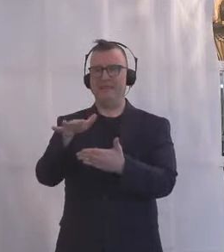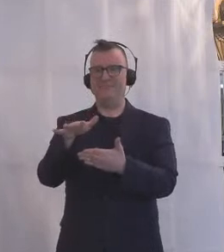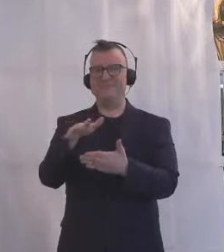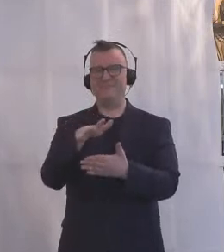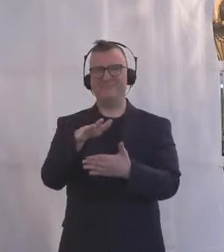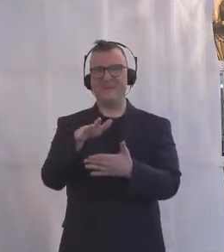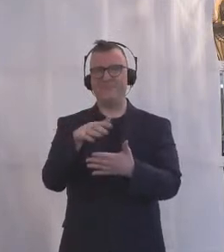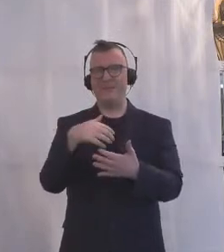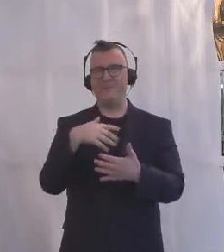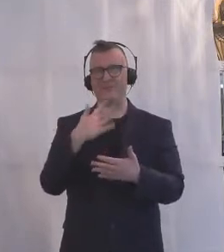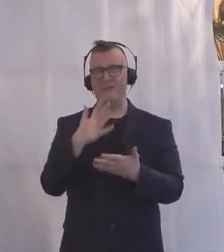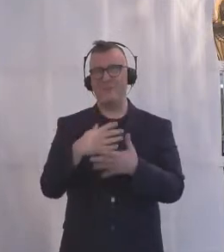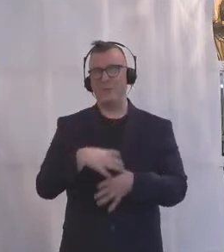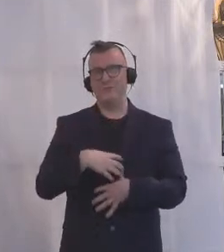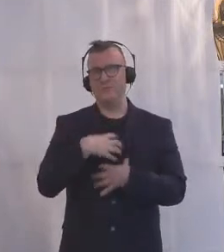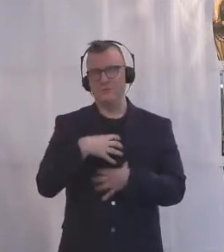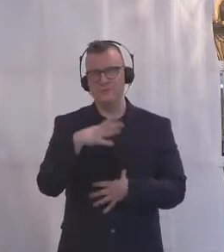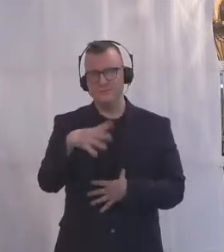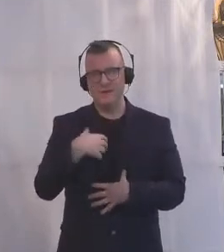it just came.